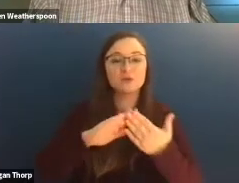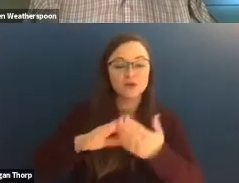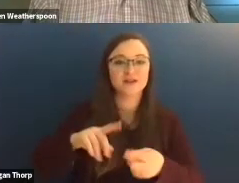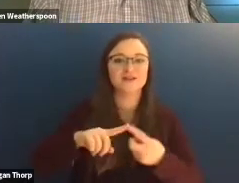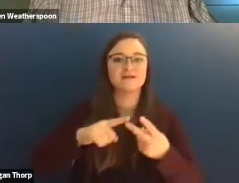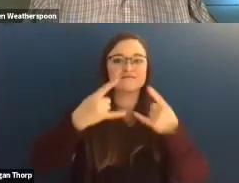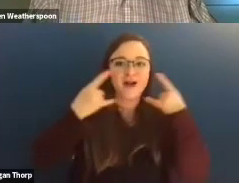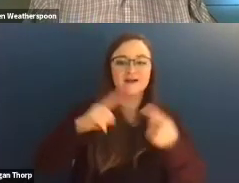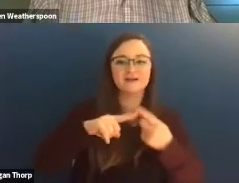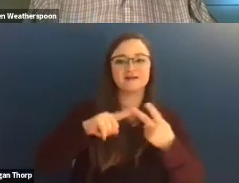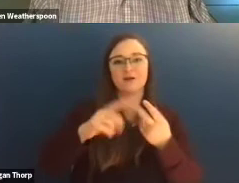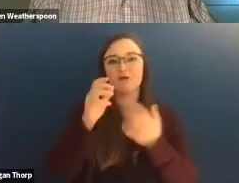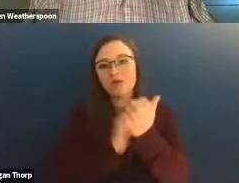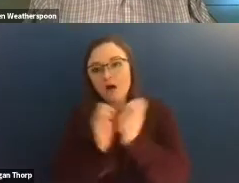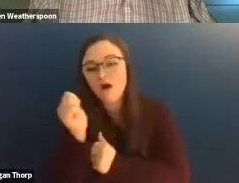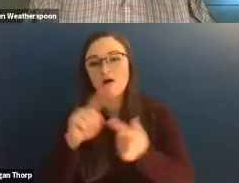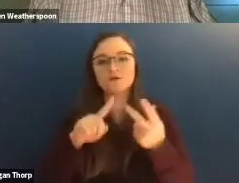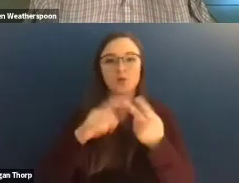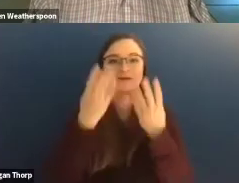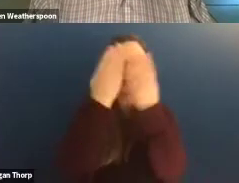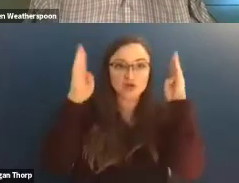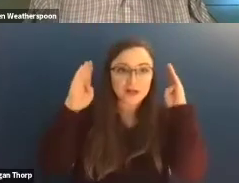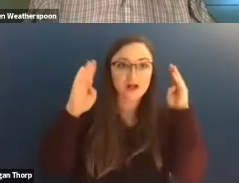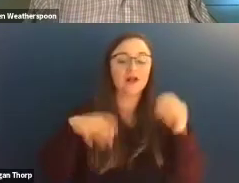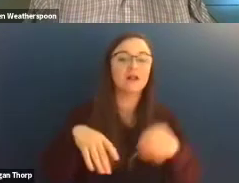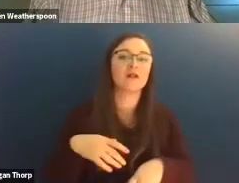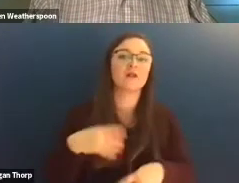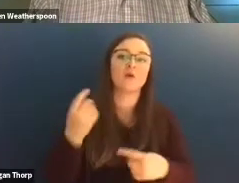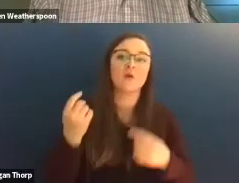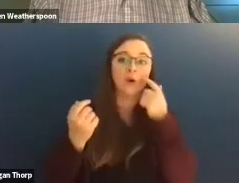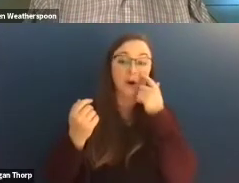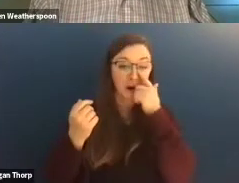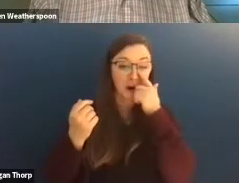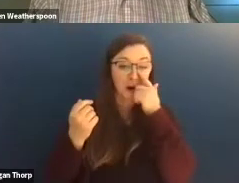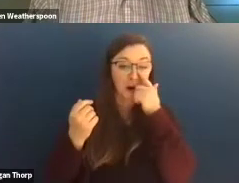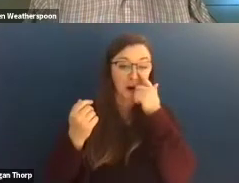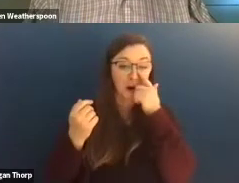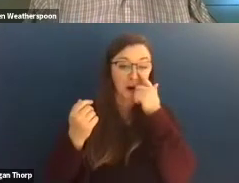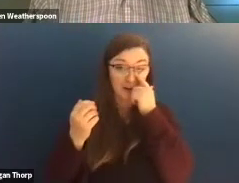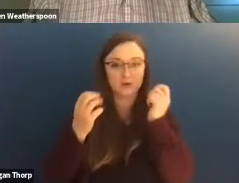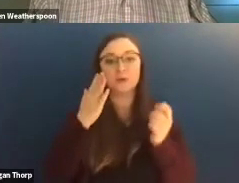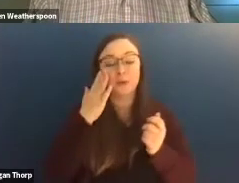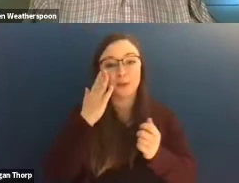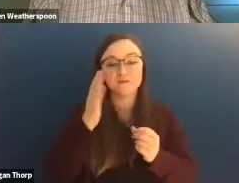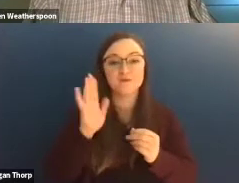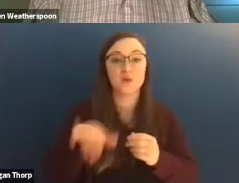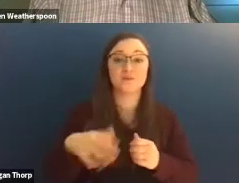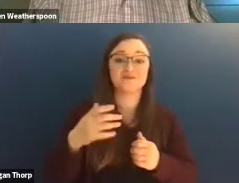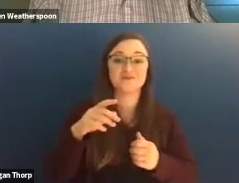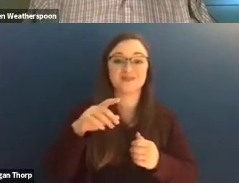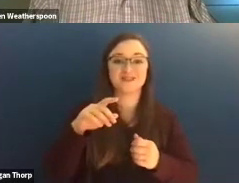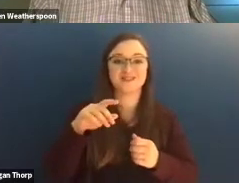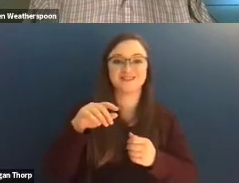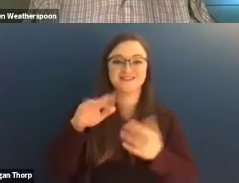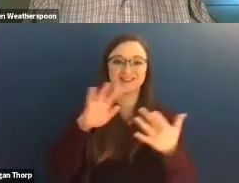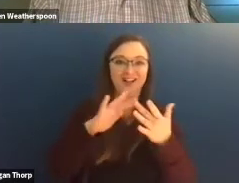sanitizer or gloves or face shields or, you know, telemedicine is not going anywhere.